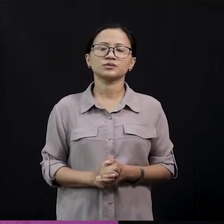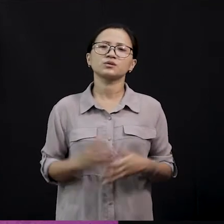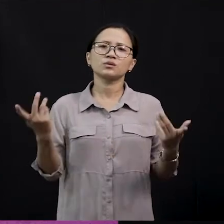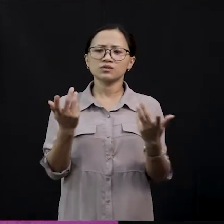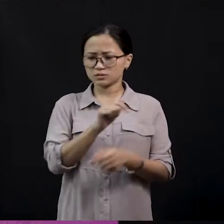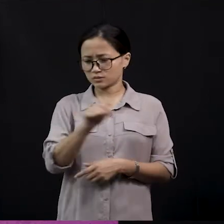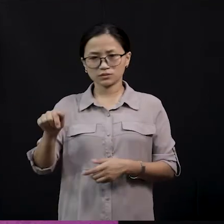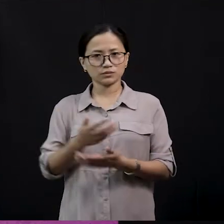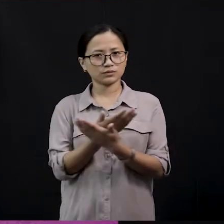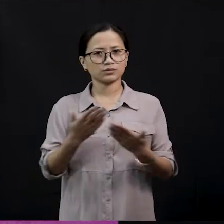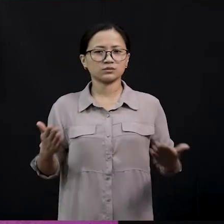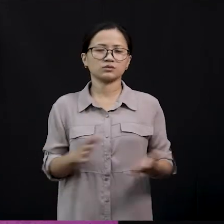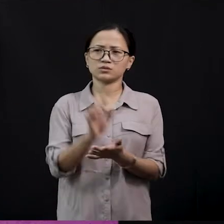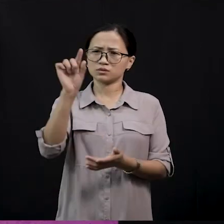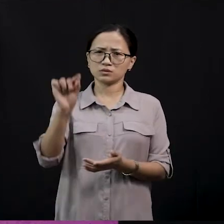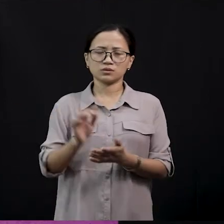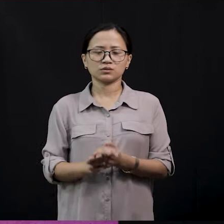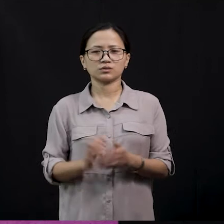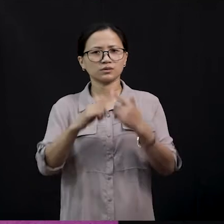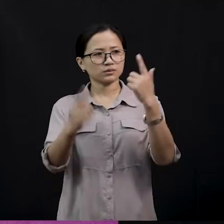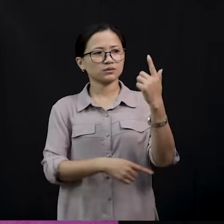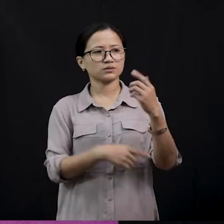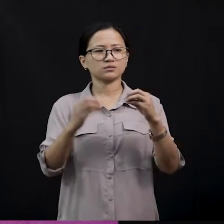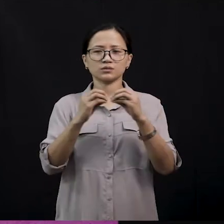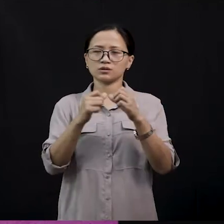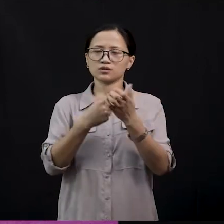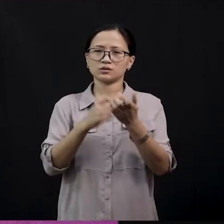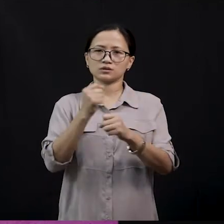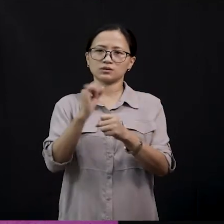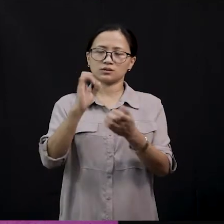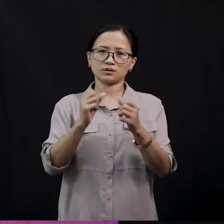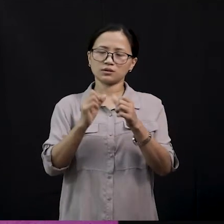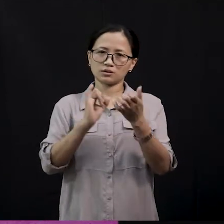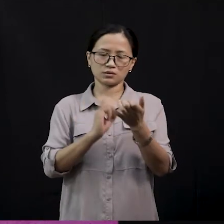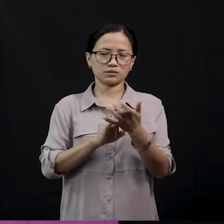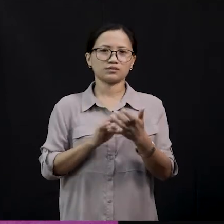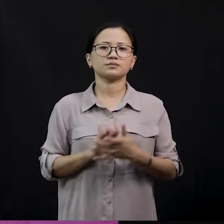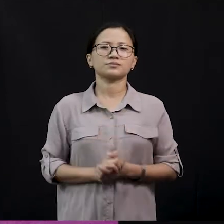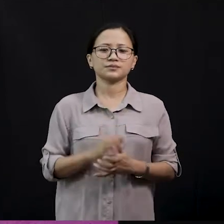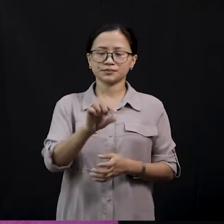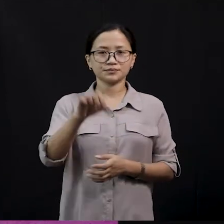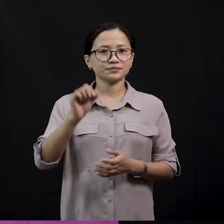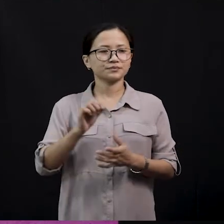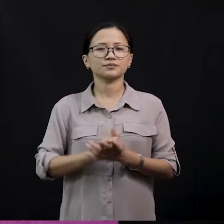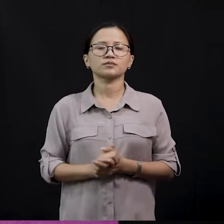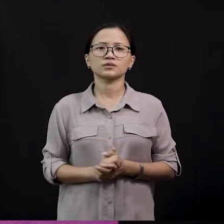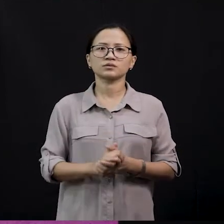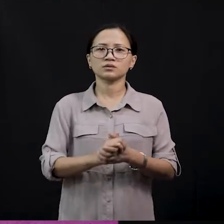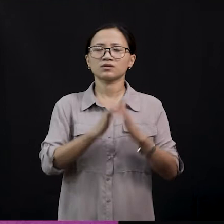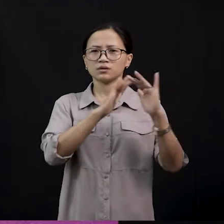what are these things has to do with the last bargain? Let's find out. I hope you